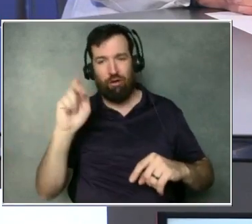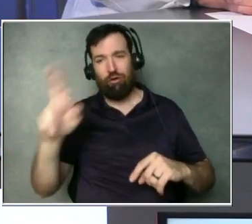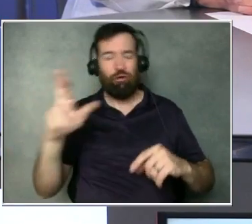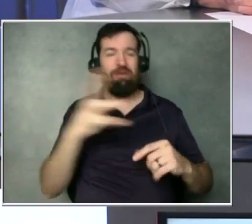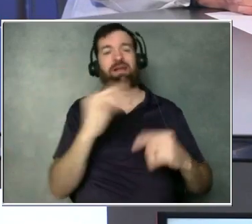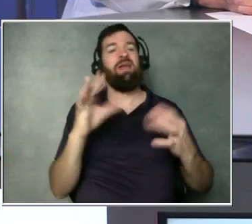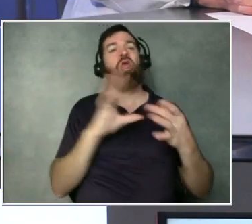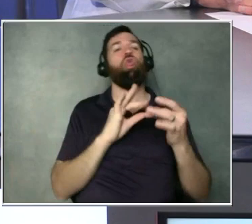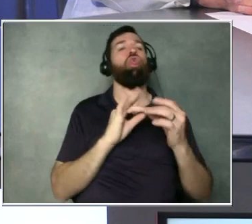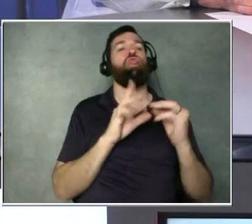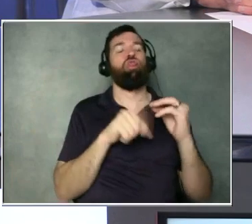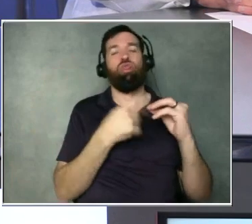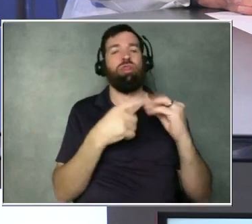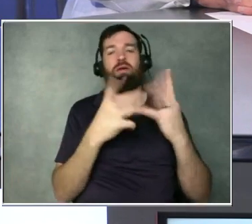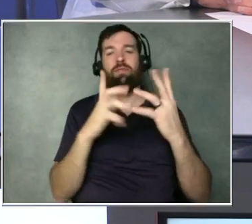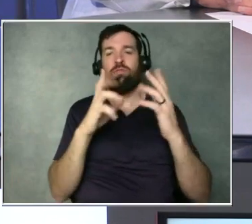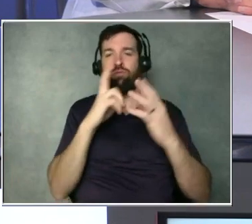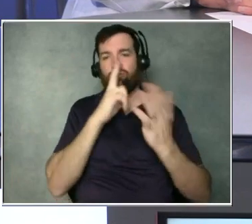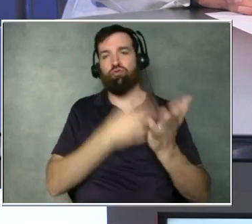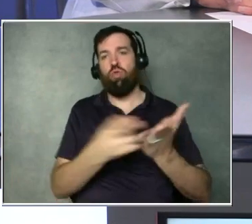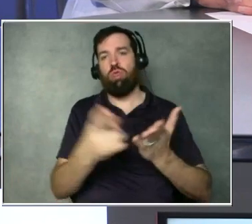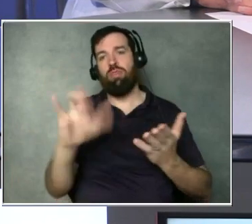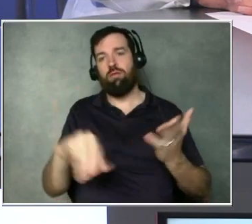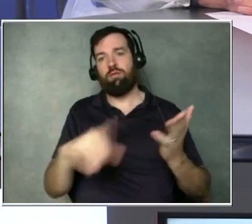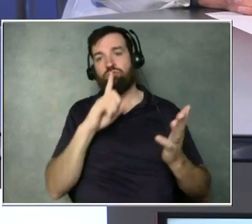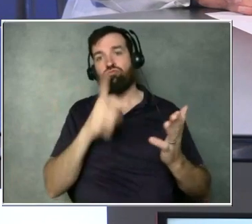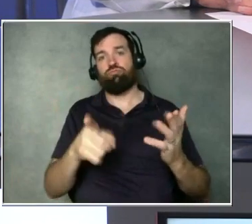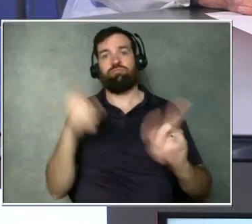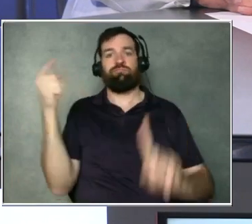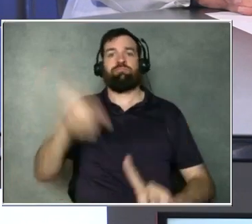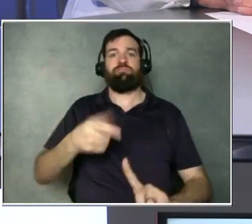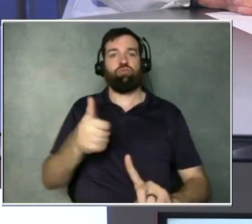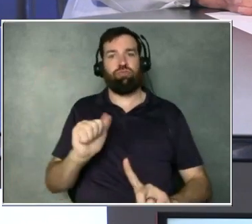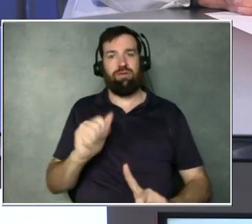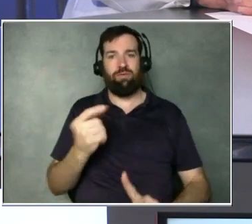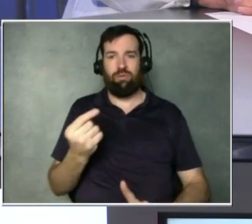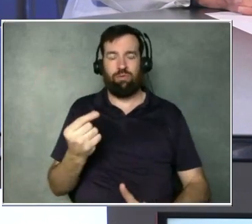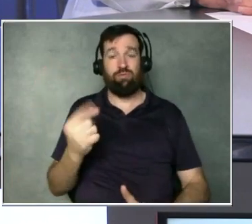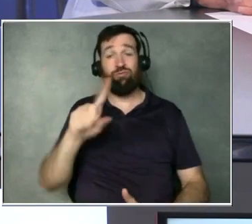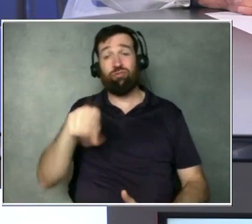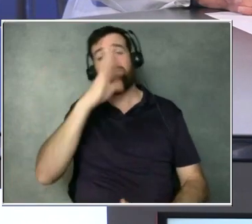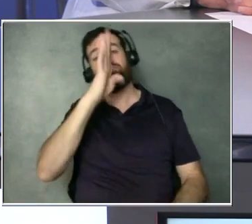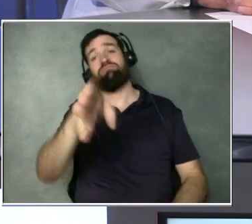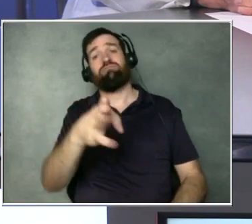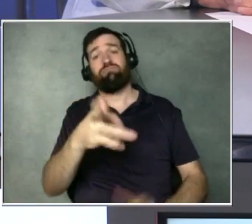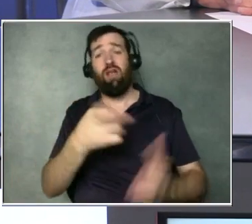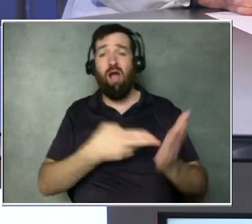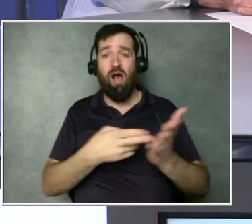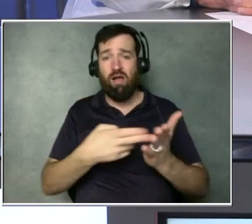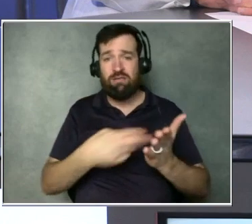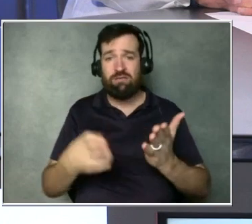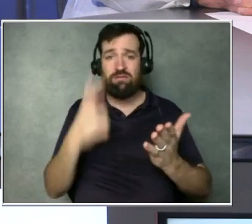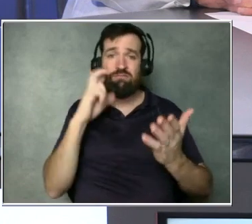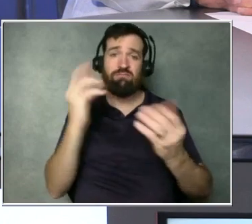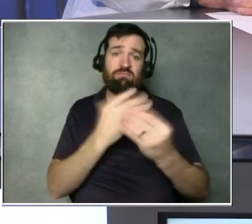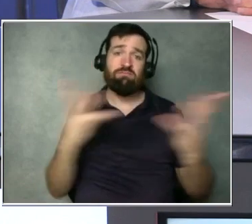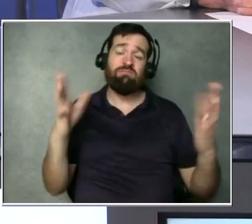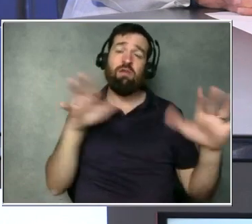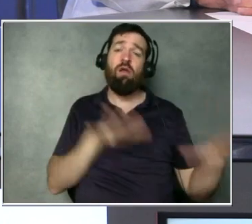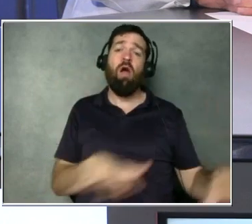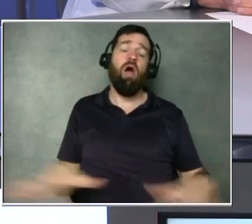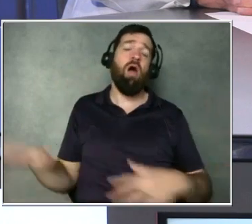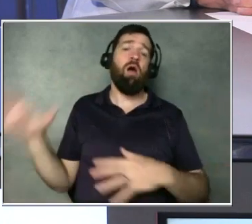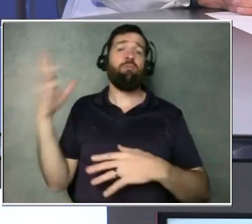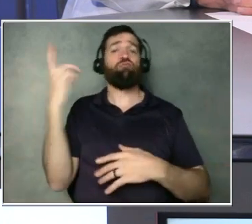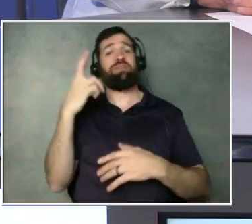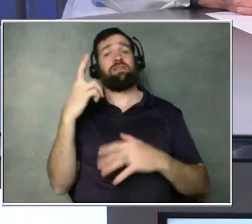Yeah. And that was one of the biggest things we tried to do, is just to tell the truth and be honest about it and do it in a calm and reasonable manner. And